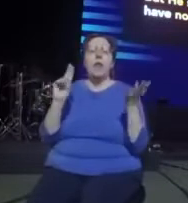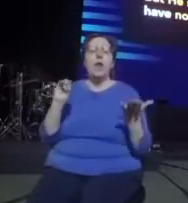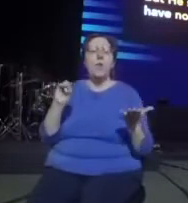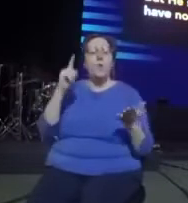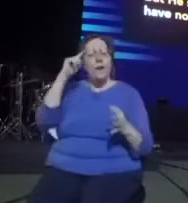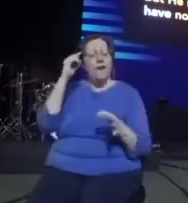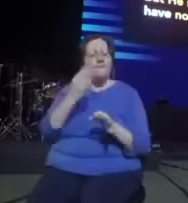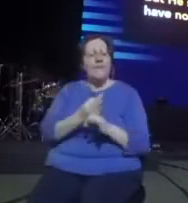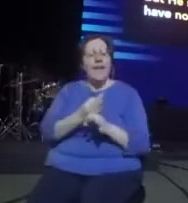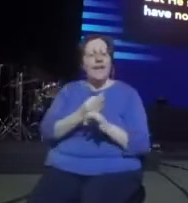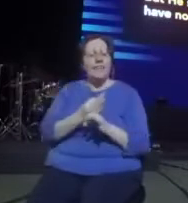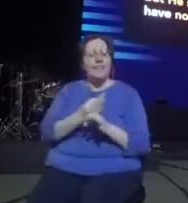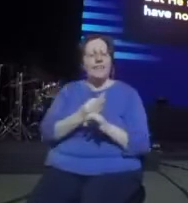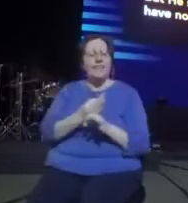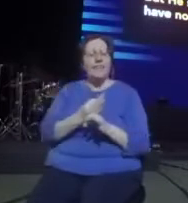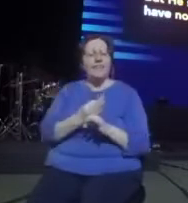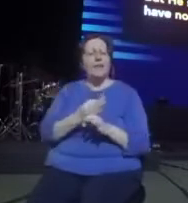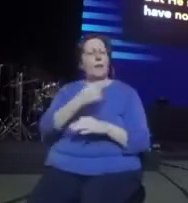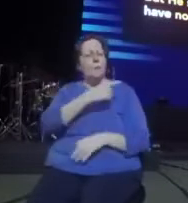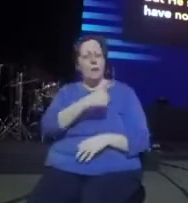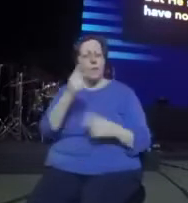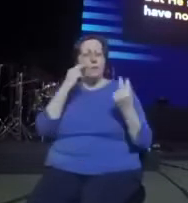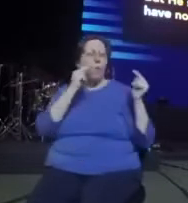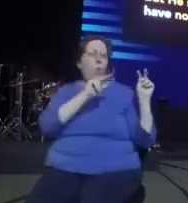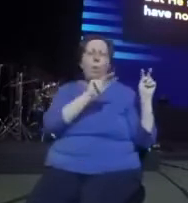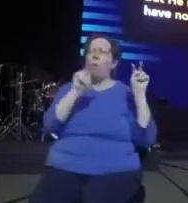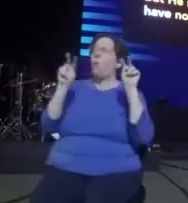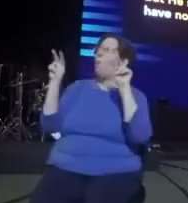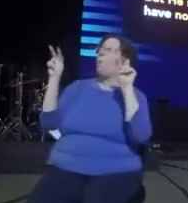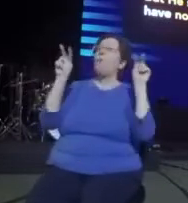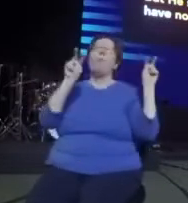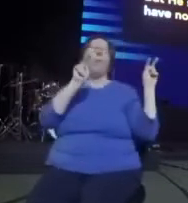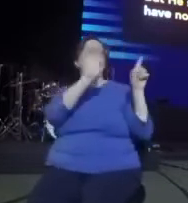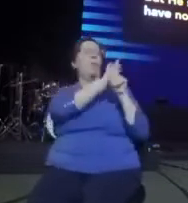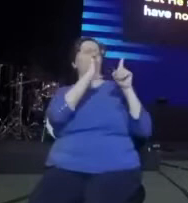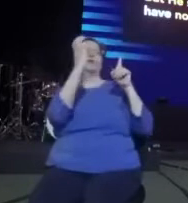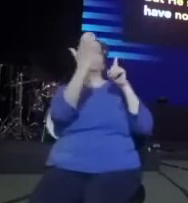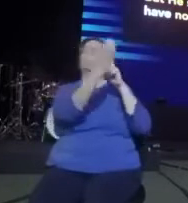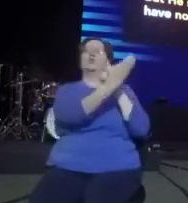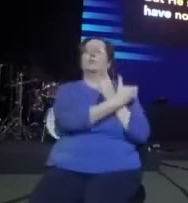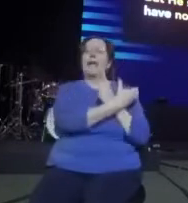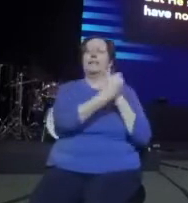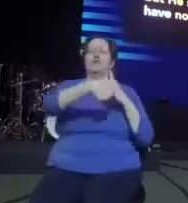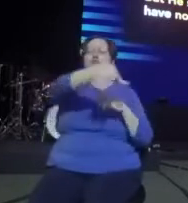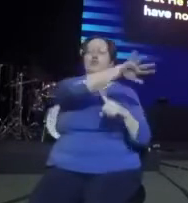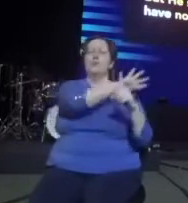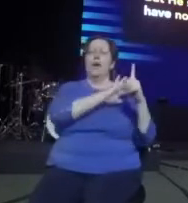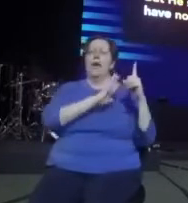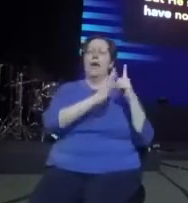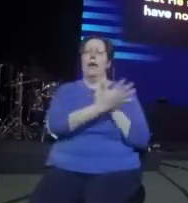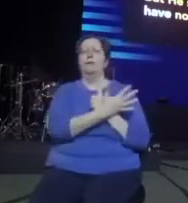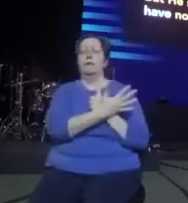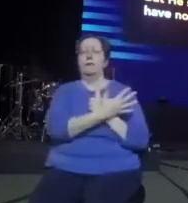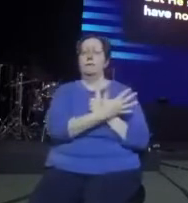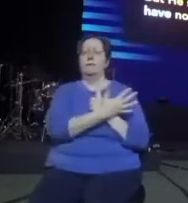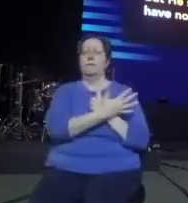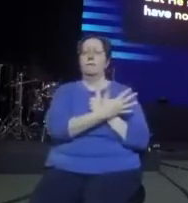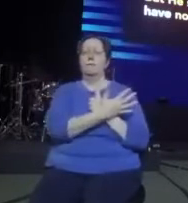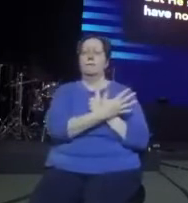them by watching and keeping their eye on the problems of life that were coming into their arena, the